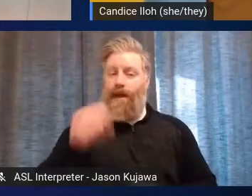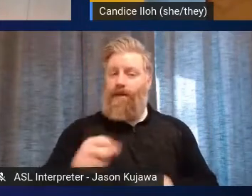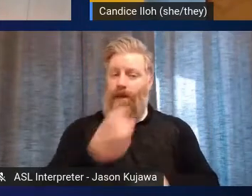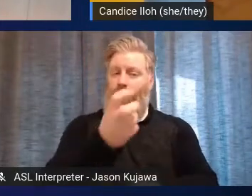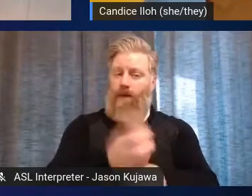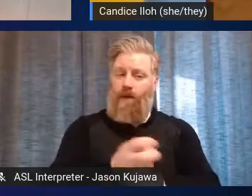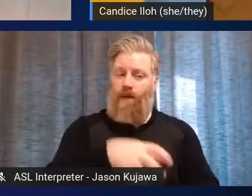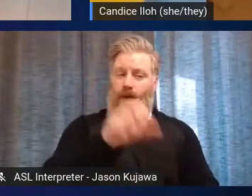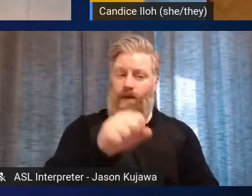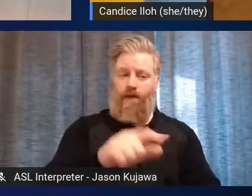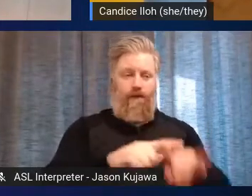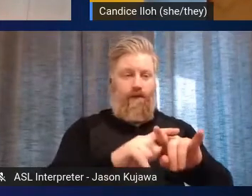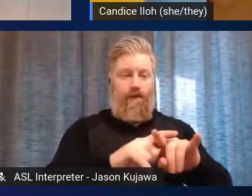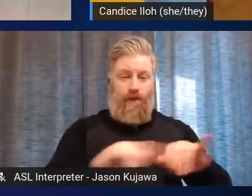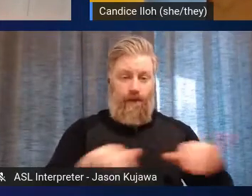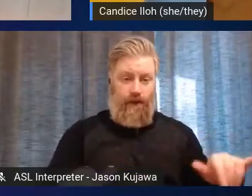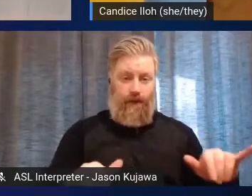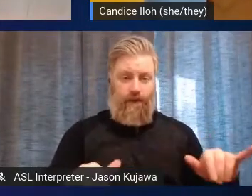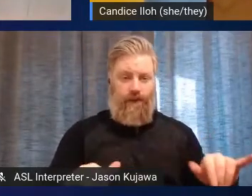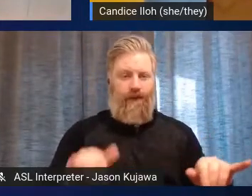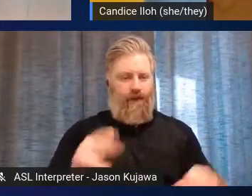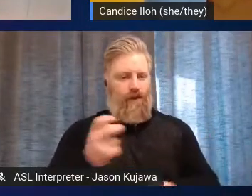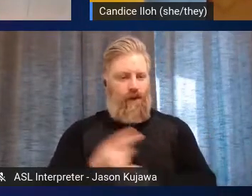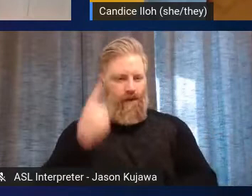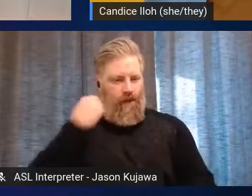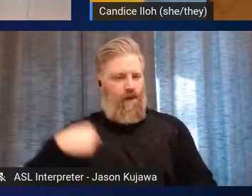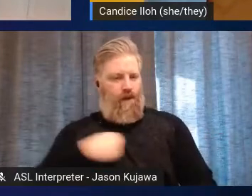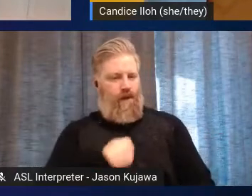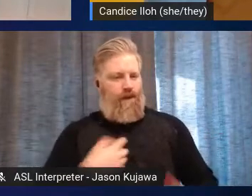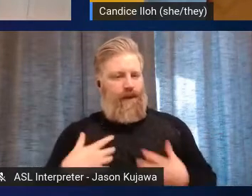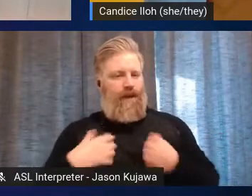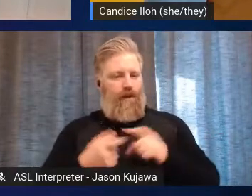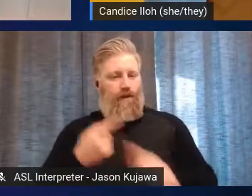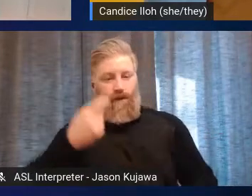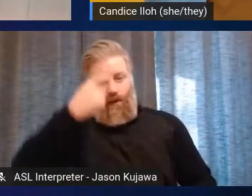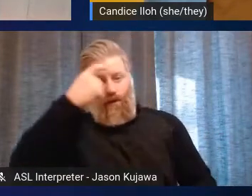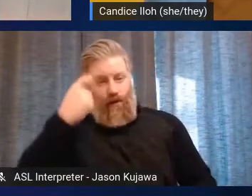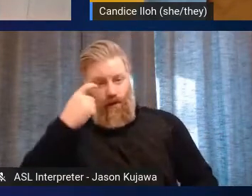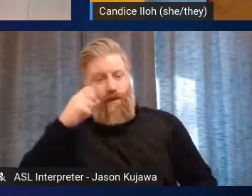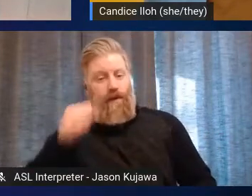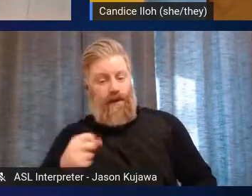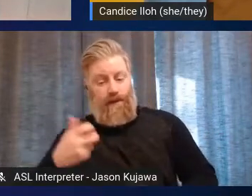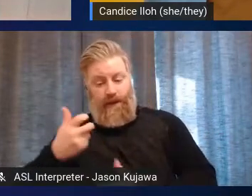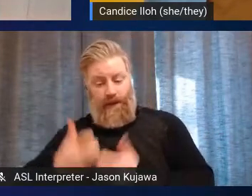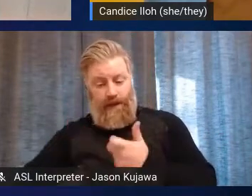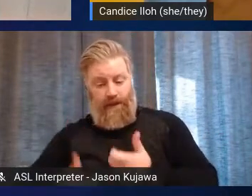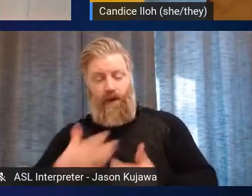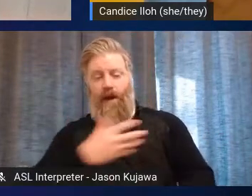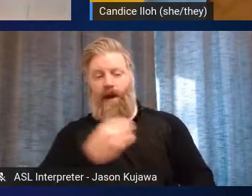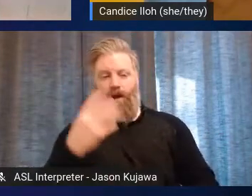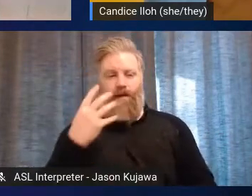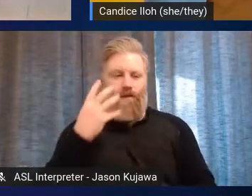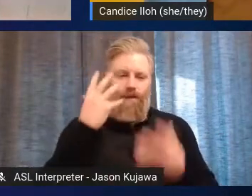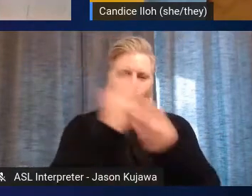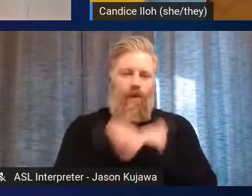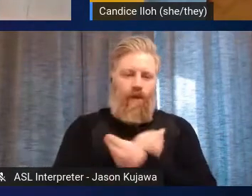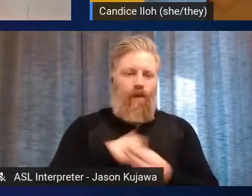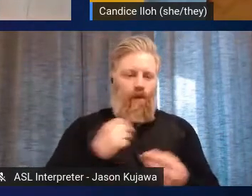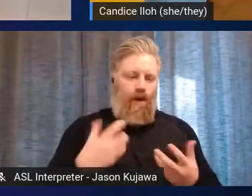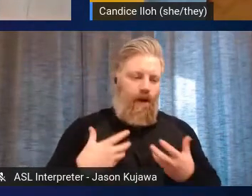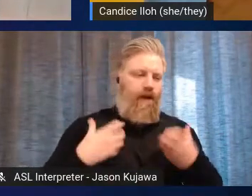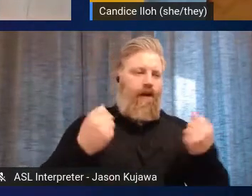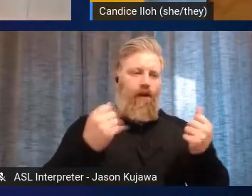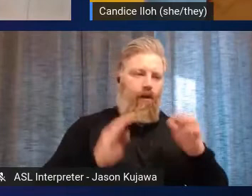think in the same way that it can be hard for all of us to kind of like heal from our own traumas, it can be difficult, but it can also be so beautiful if we can heal and grow from it